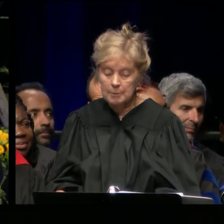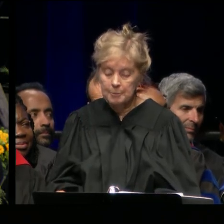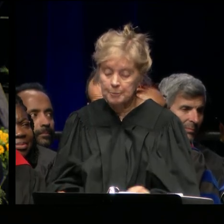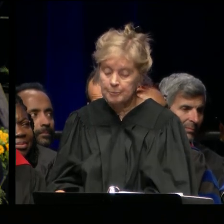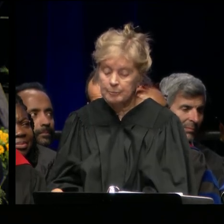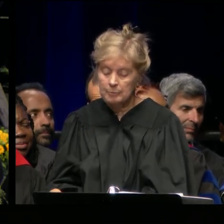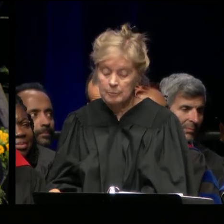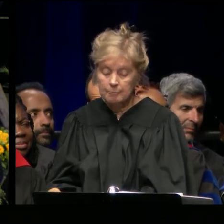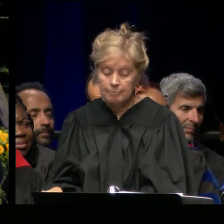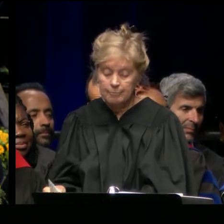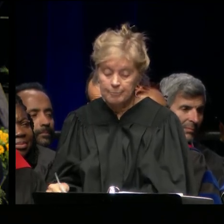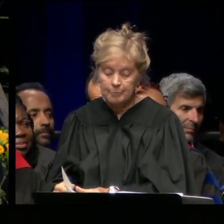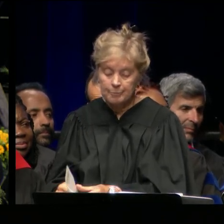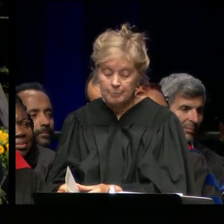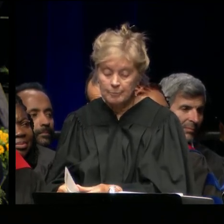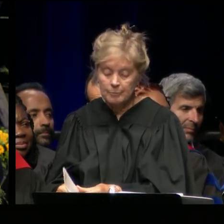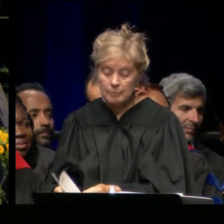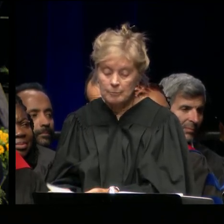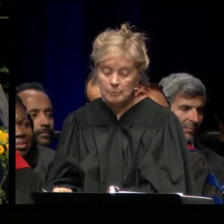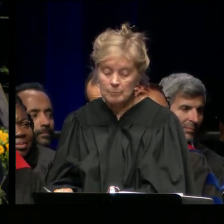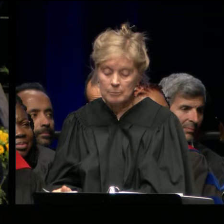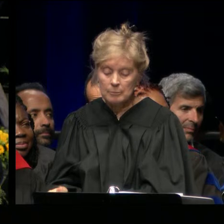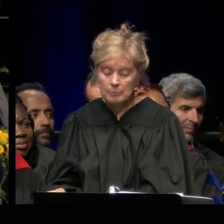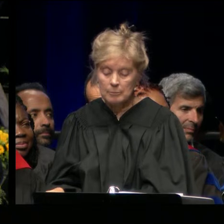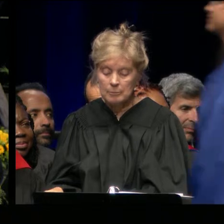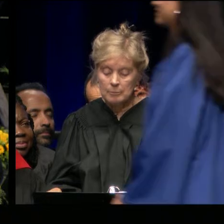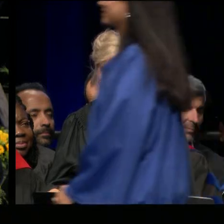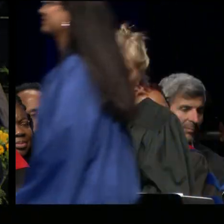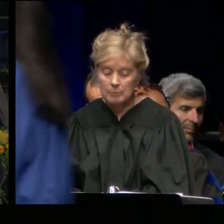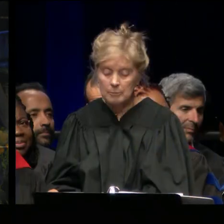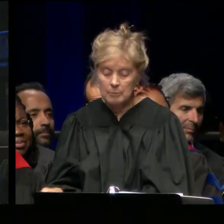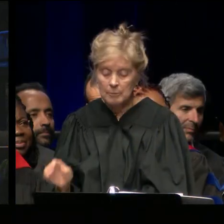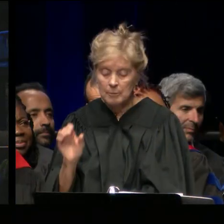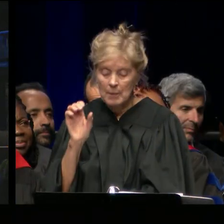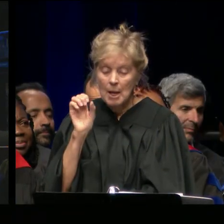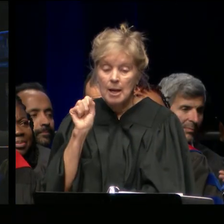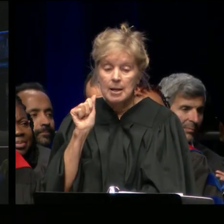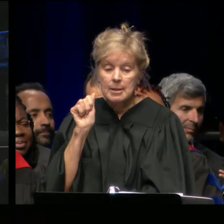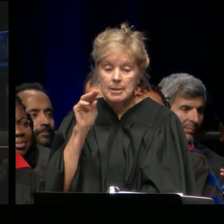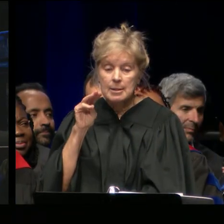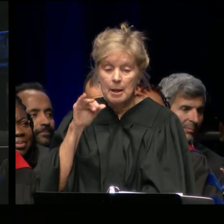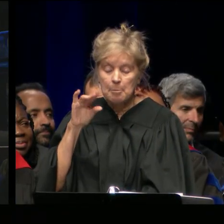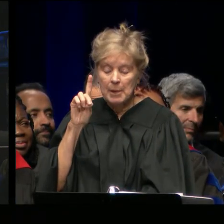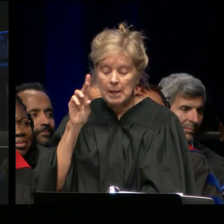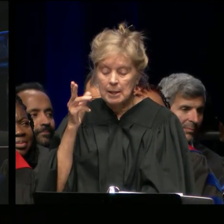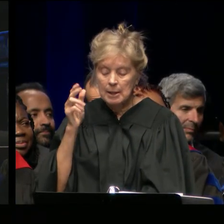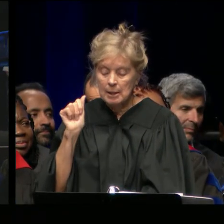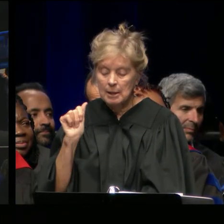Samida Vinit Mantravadi.